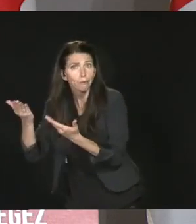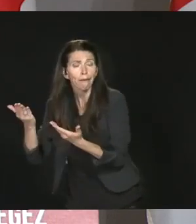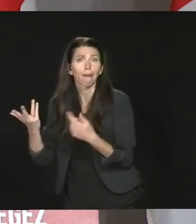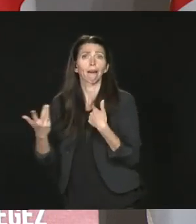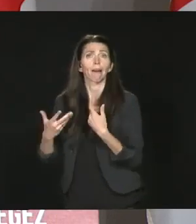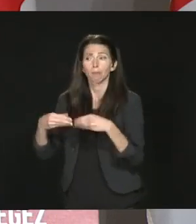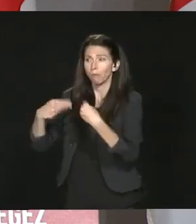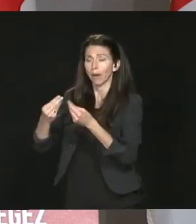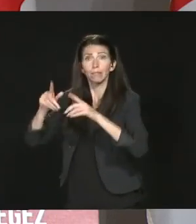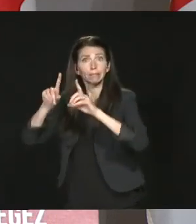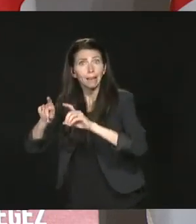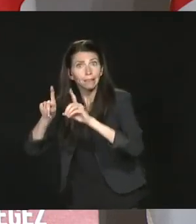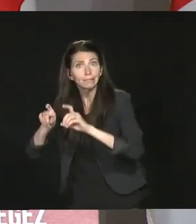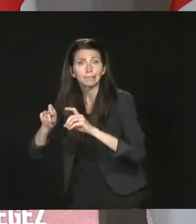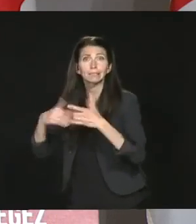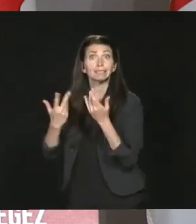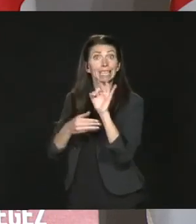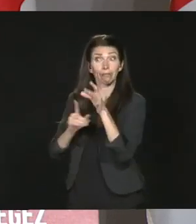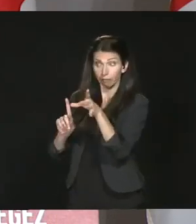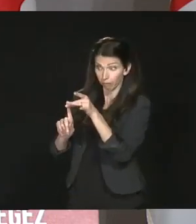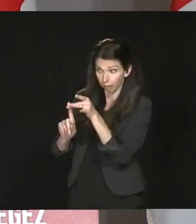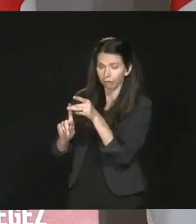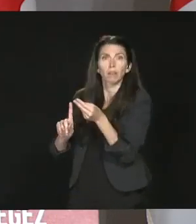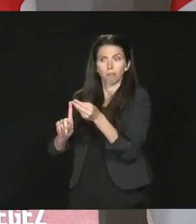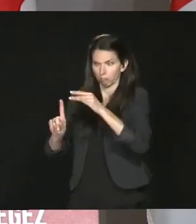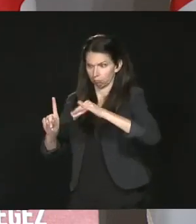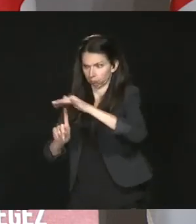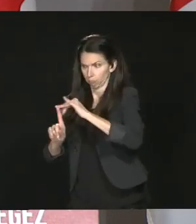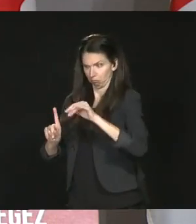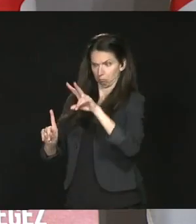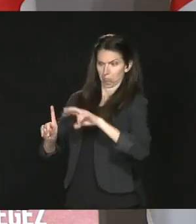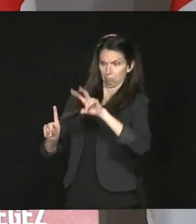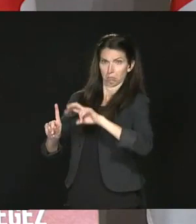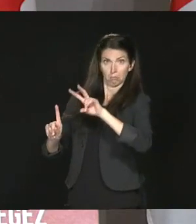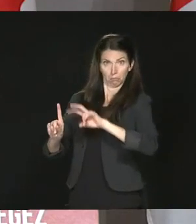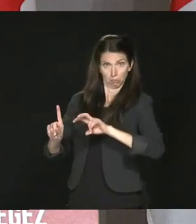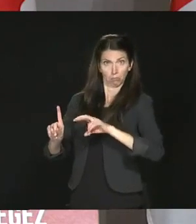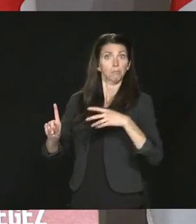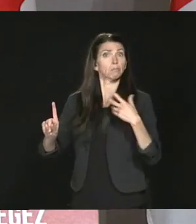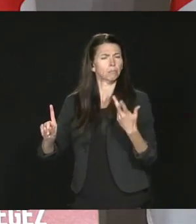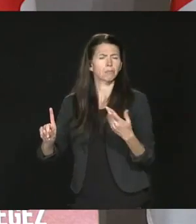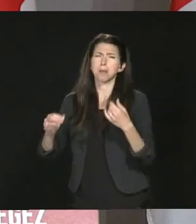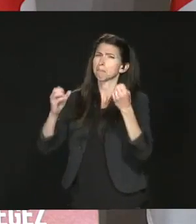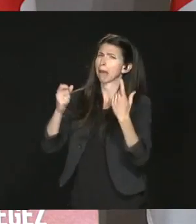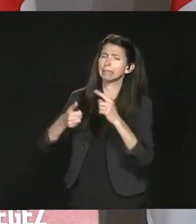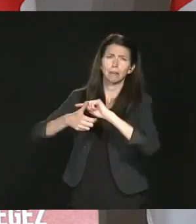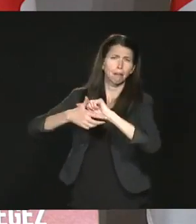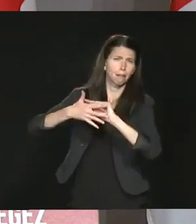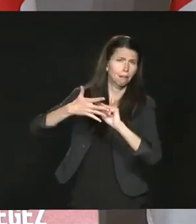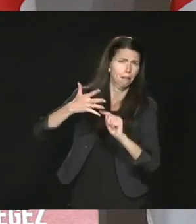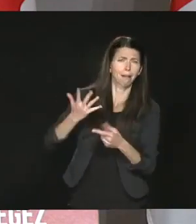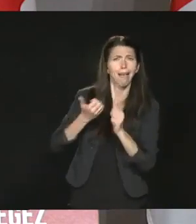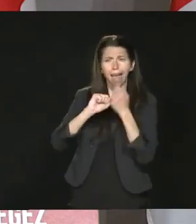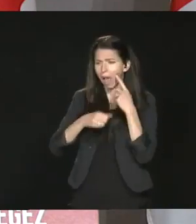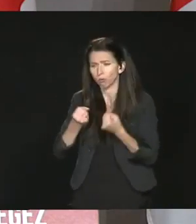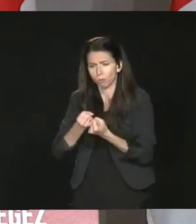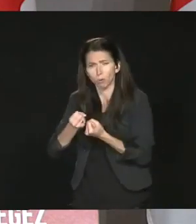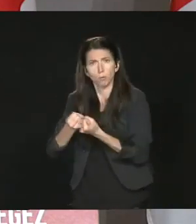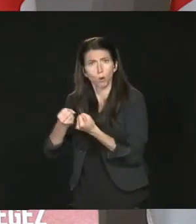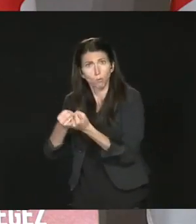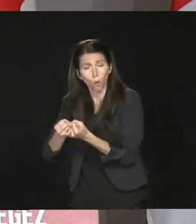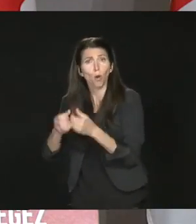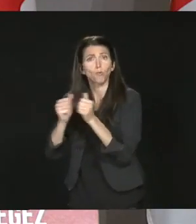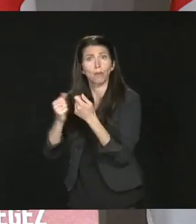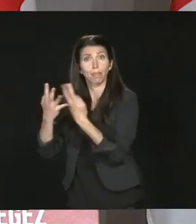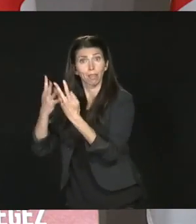all of these institutions, and as a result of all this extraordinary work between our correction staff, the Public Health Agency of Canada,